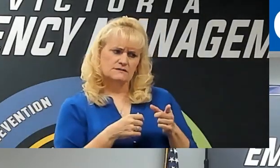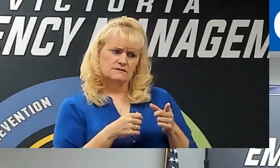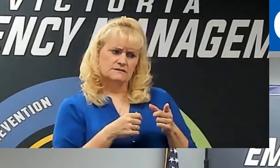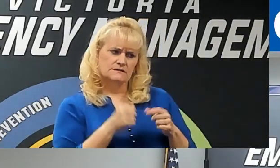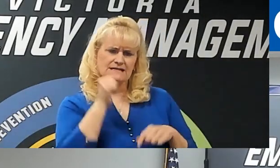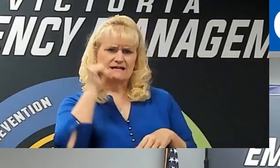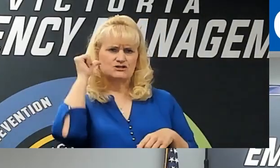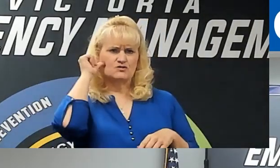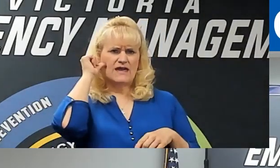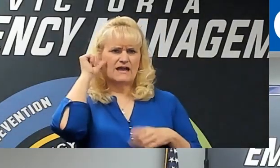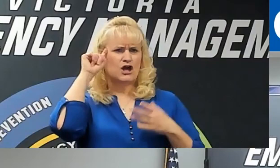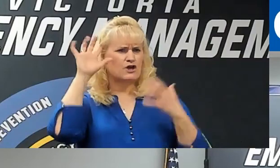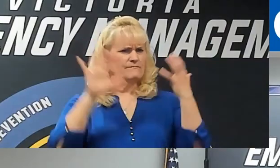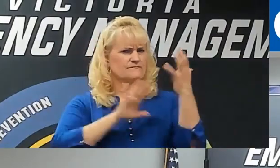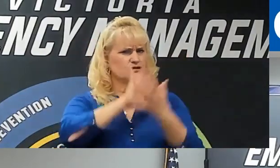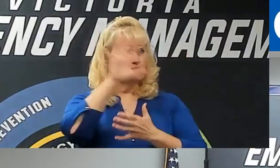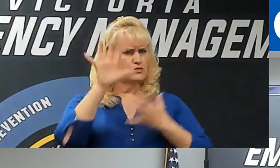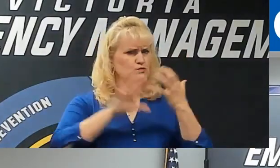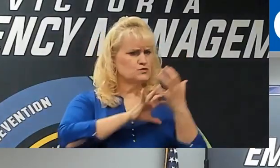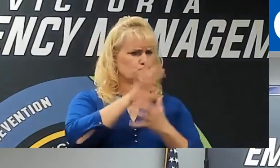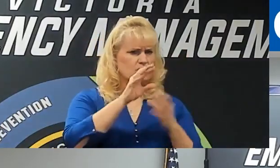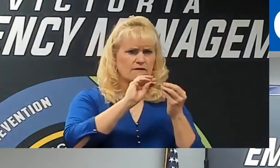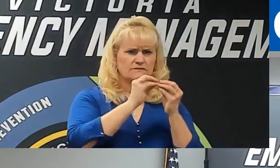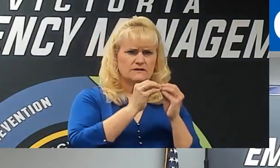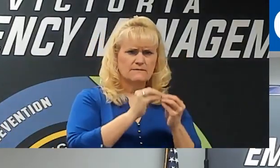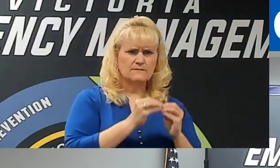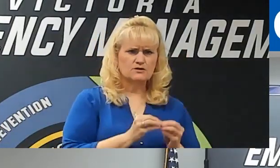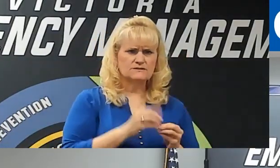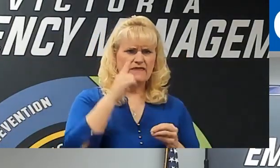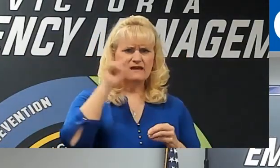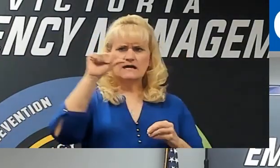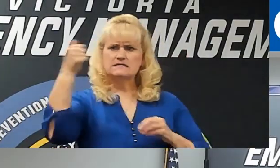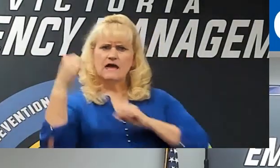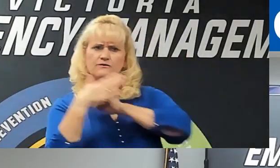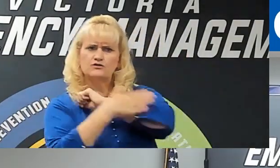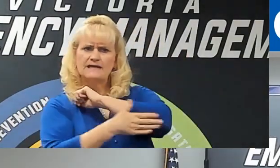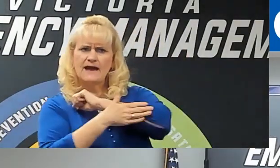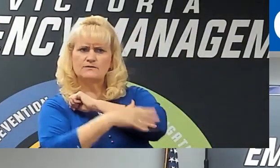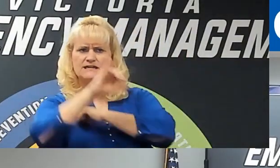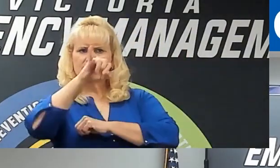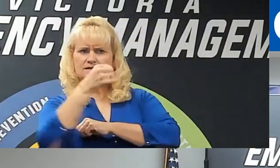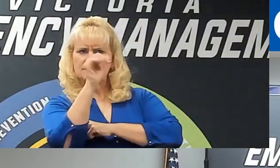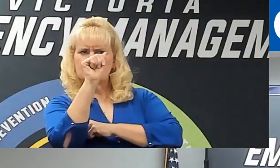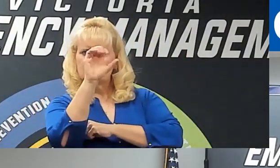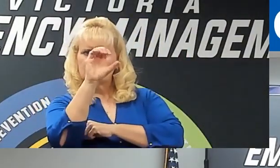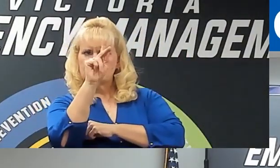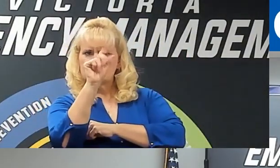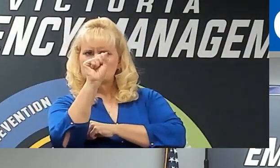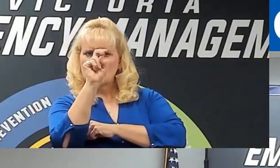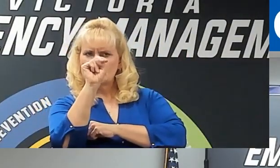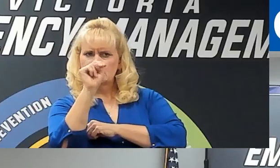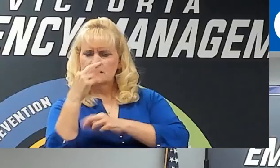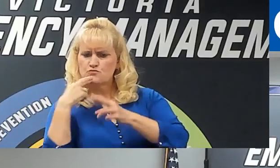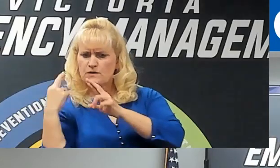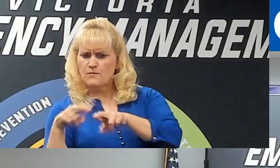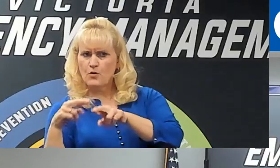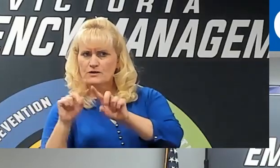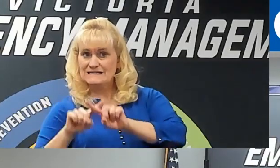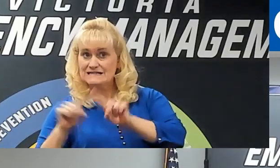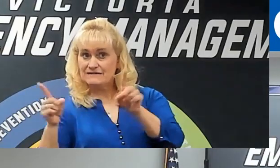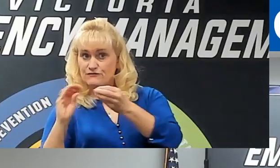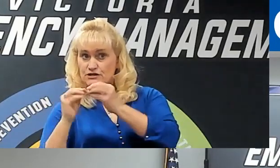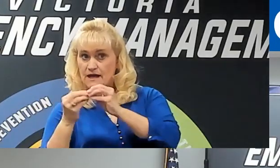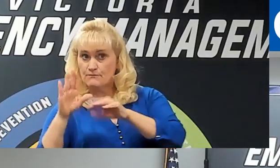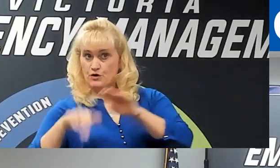There's some confusion about some reporting numbers. I think another county next to us in Jackson County had reported a different number than we